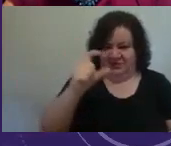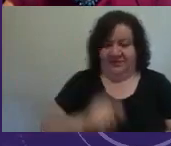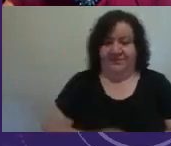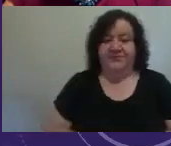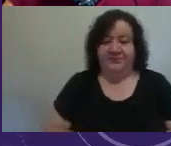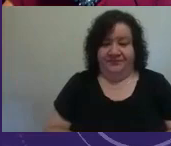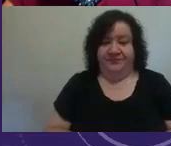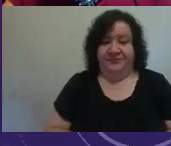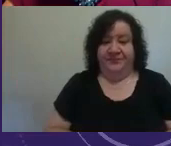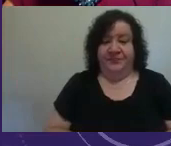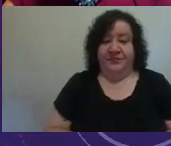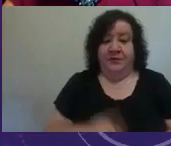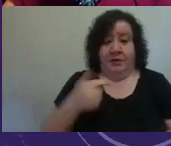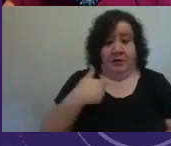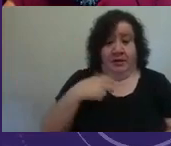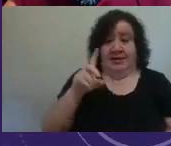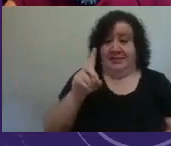The next slide, please.